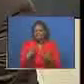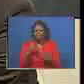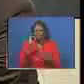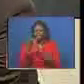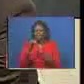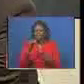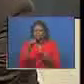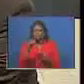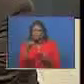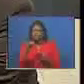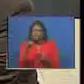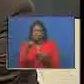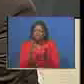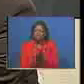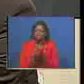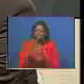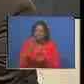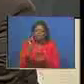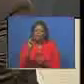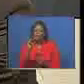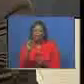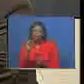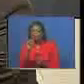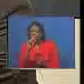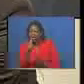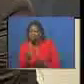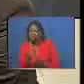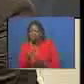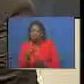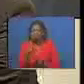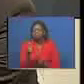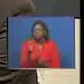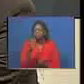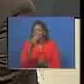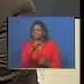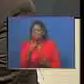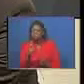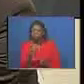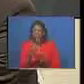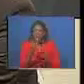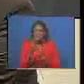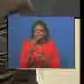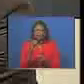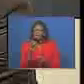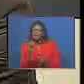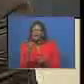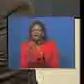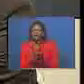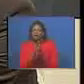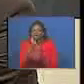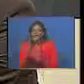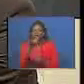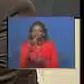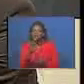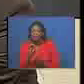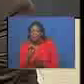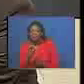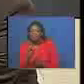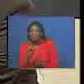Wangechi, Anne Wangeiru, talk about Gracia, can see there are Brenda Wakes, you can see Jane Waidara Wairimu,